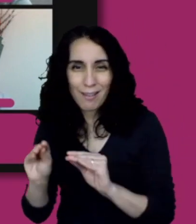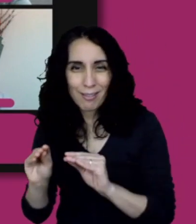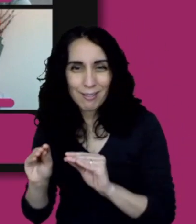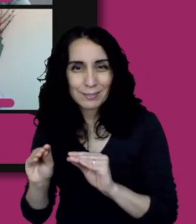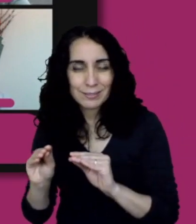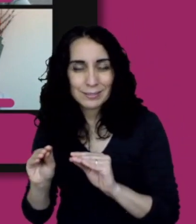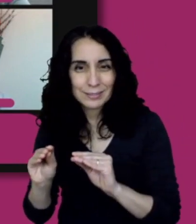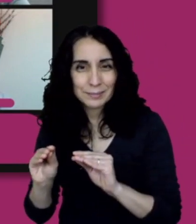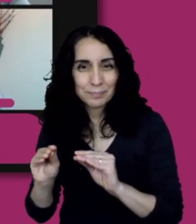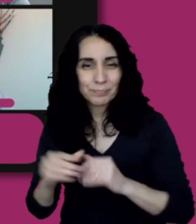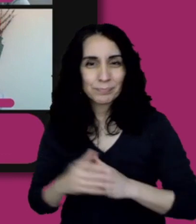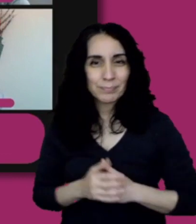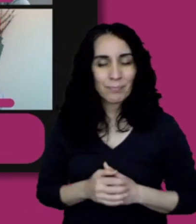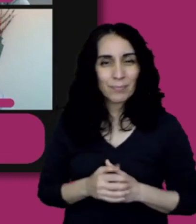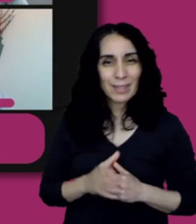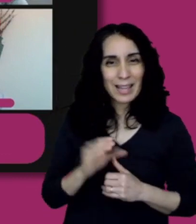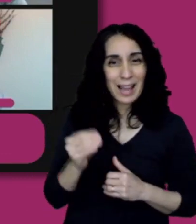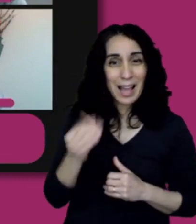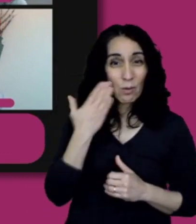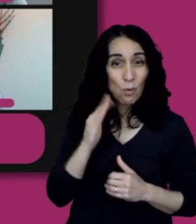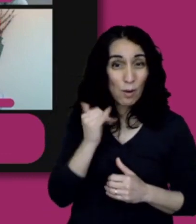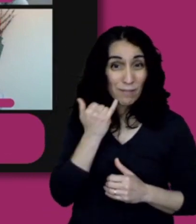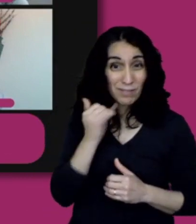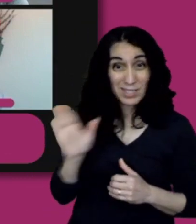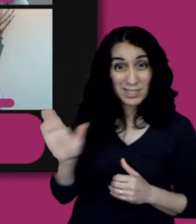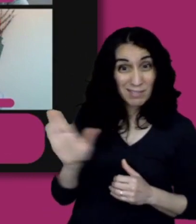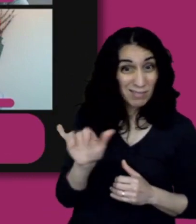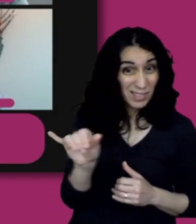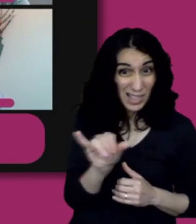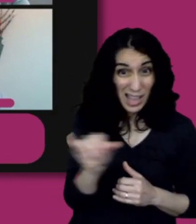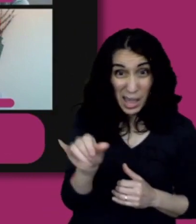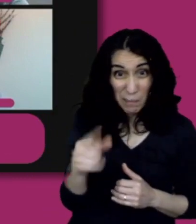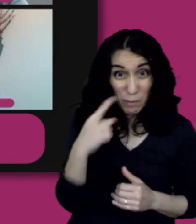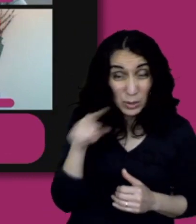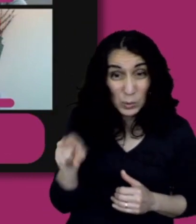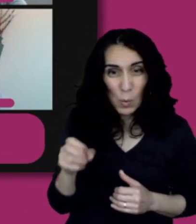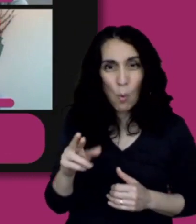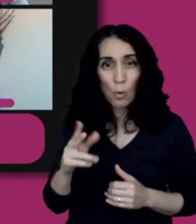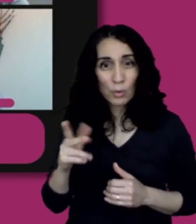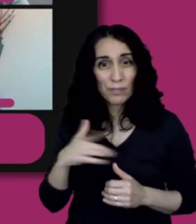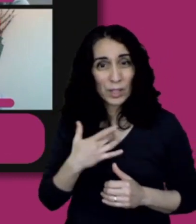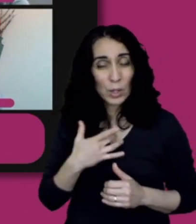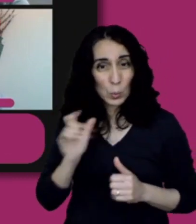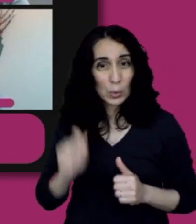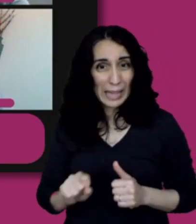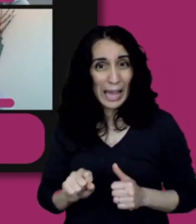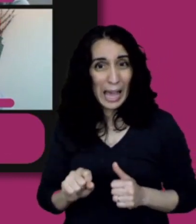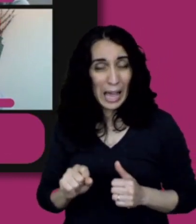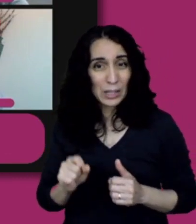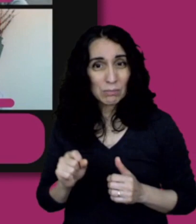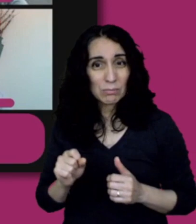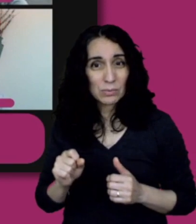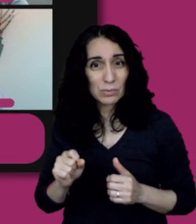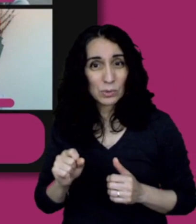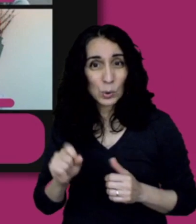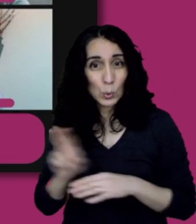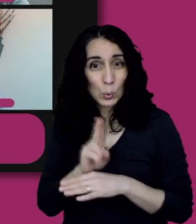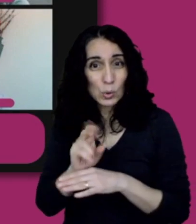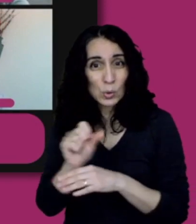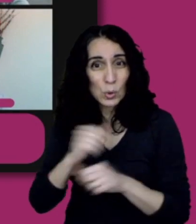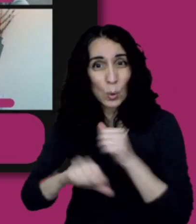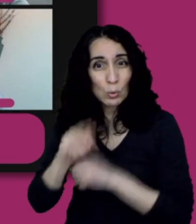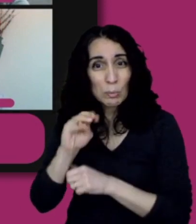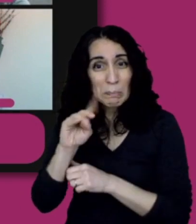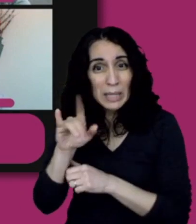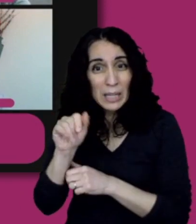sales platform. So I don't know if you all have found the same thing, or if you find that you can drive sales. We have not found